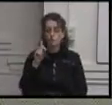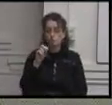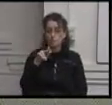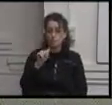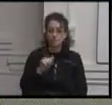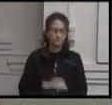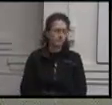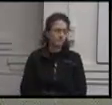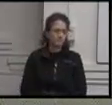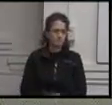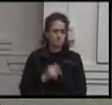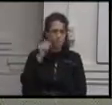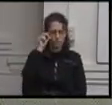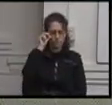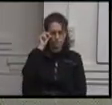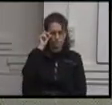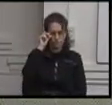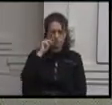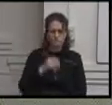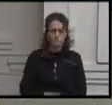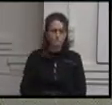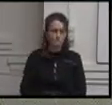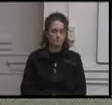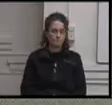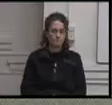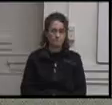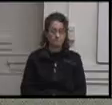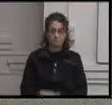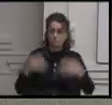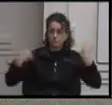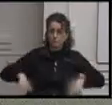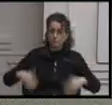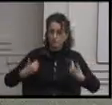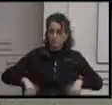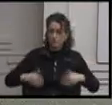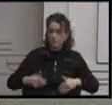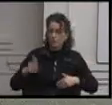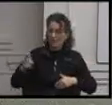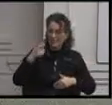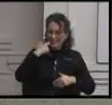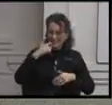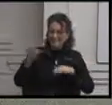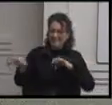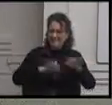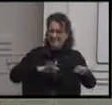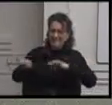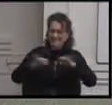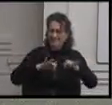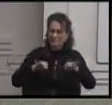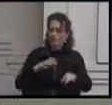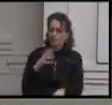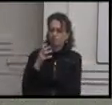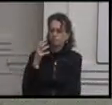I also I'm mindful of what an incredible heap of work it is, you know, that when there's a